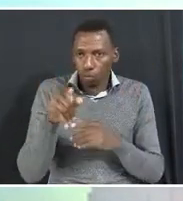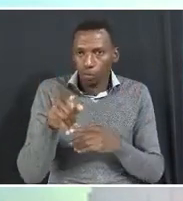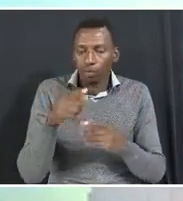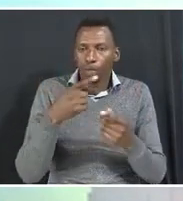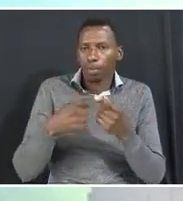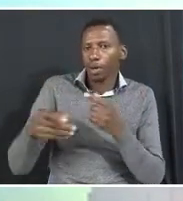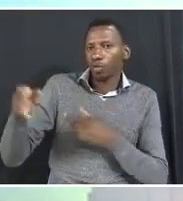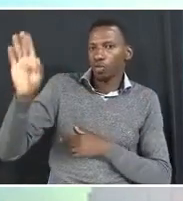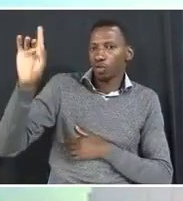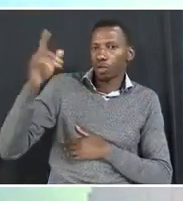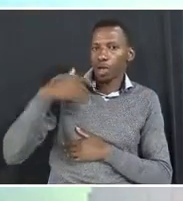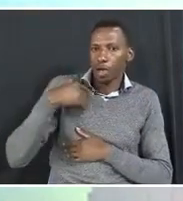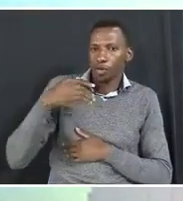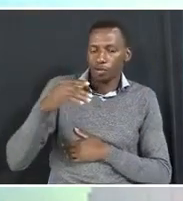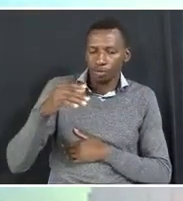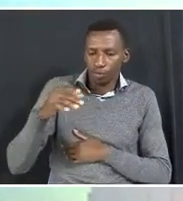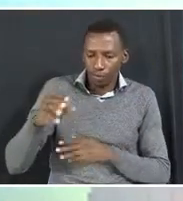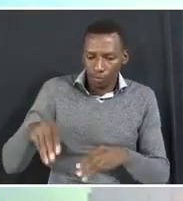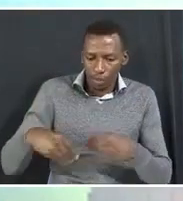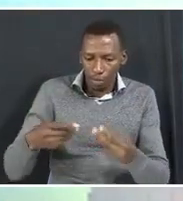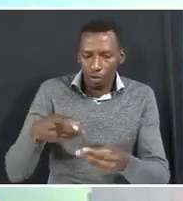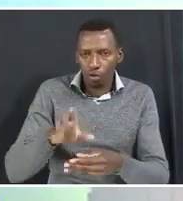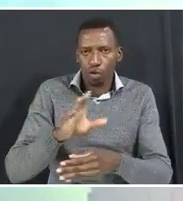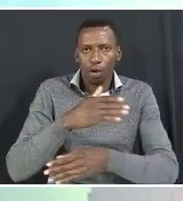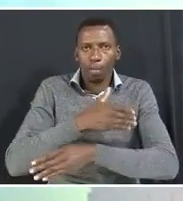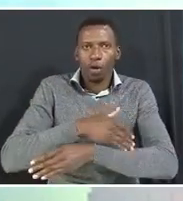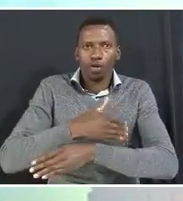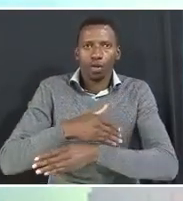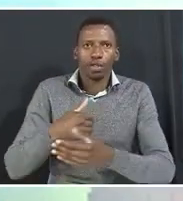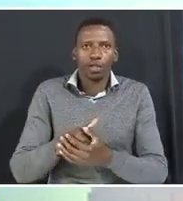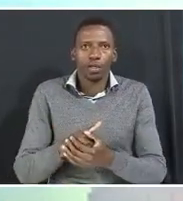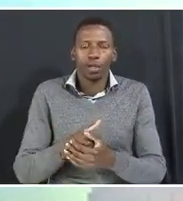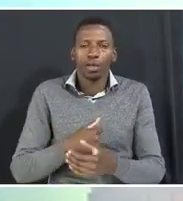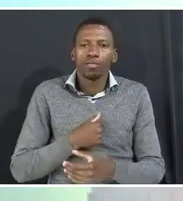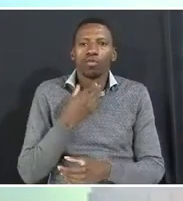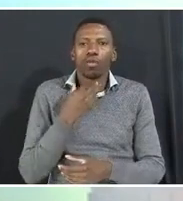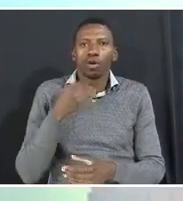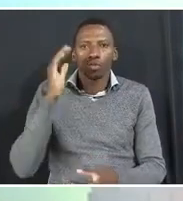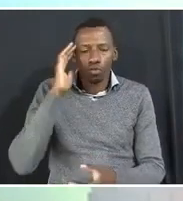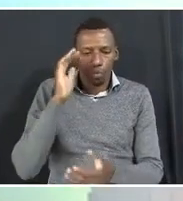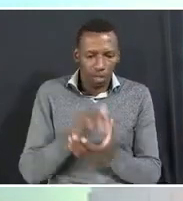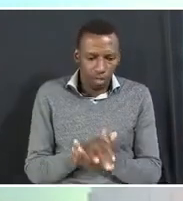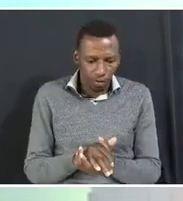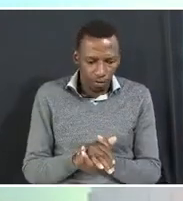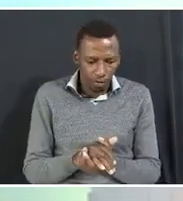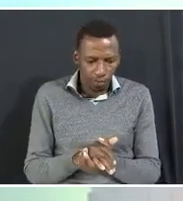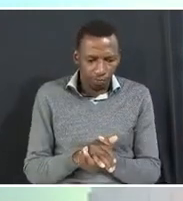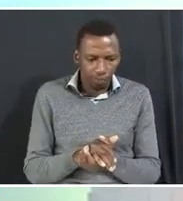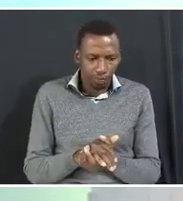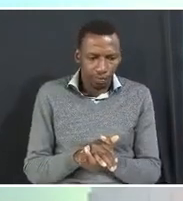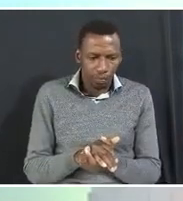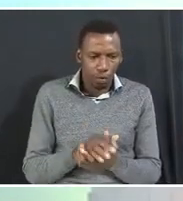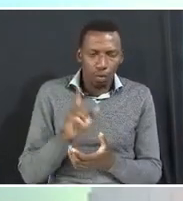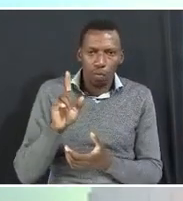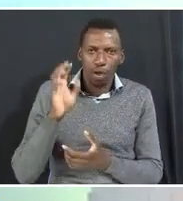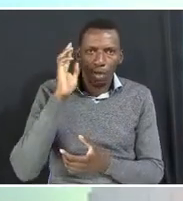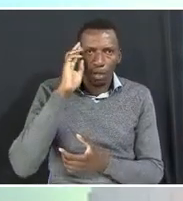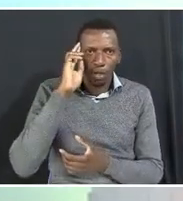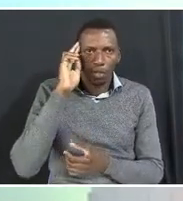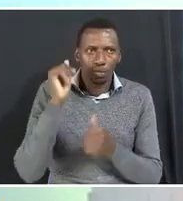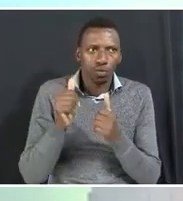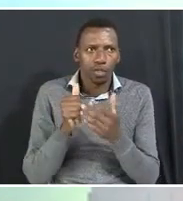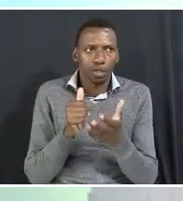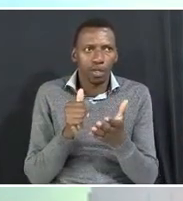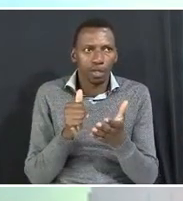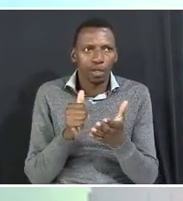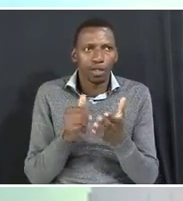has appointed your boundaries. And I want to believe that one of the reasons, and which is alluded in verse 27,